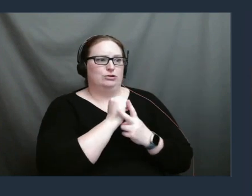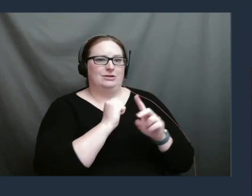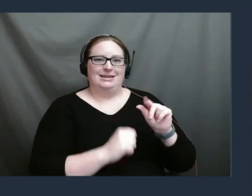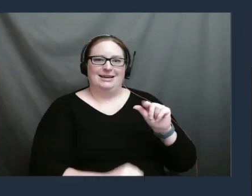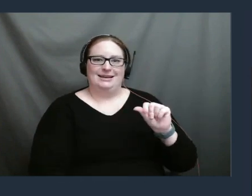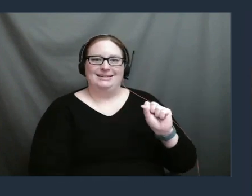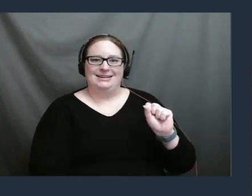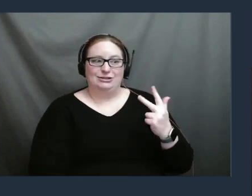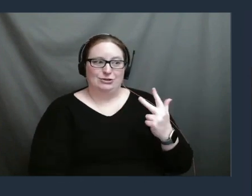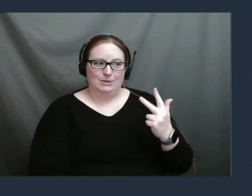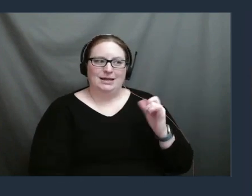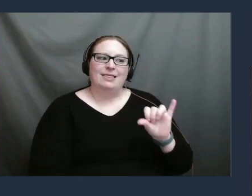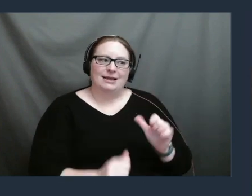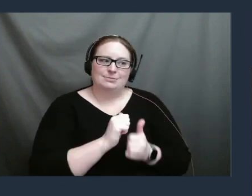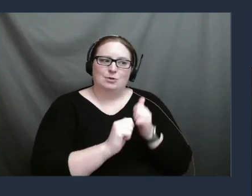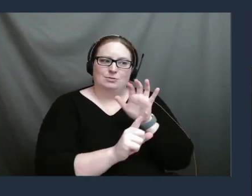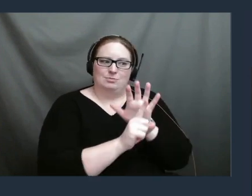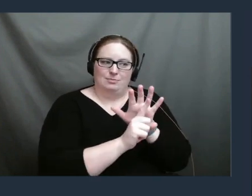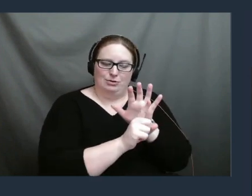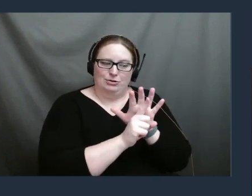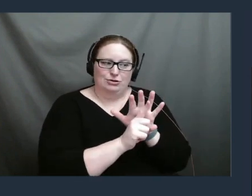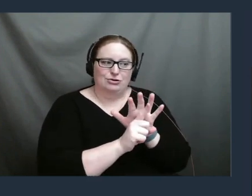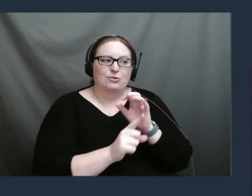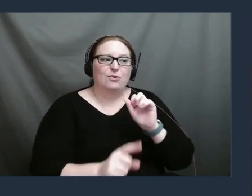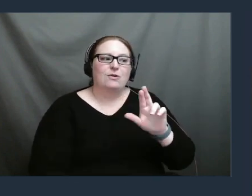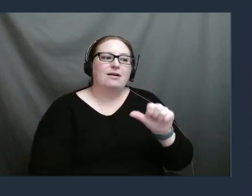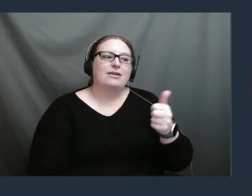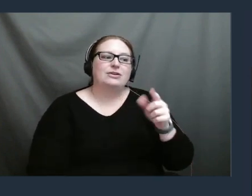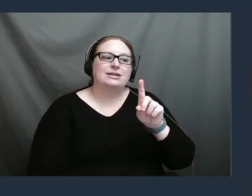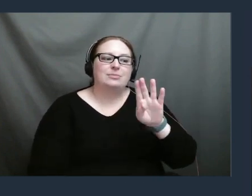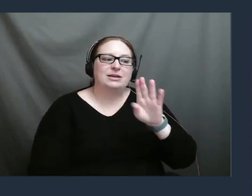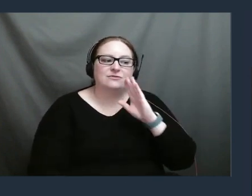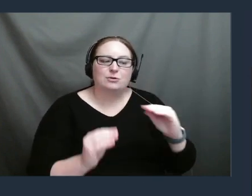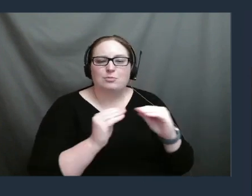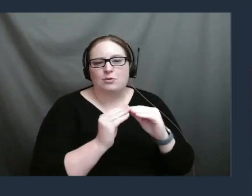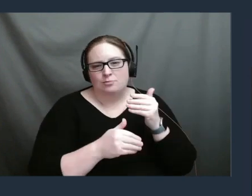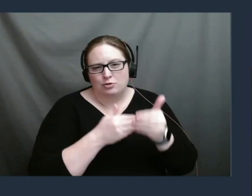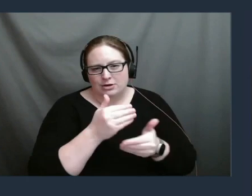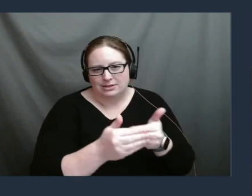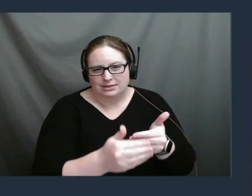most popular destination, or other databases for further processing.